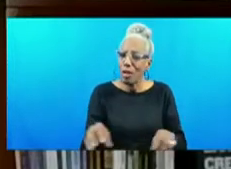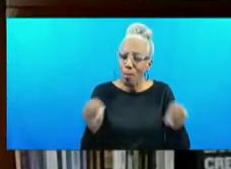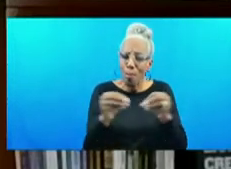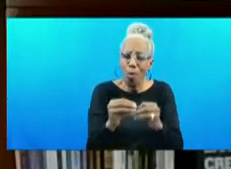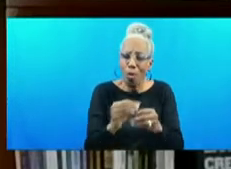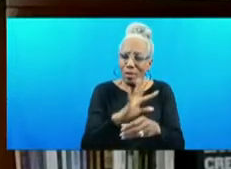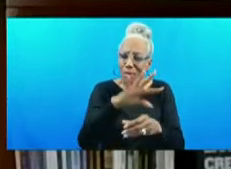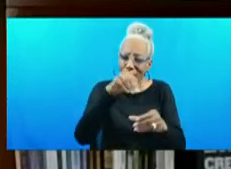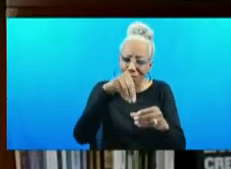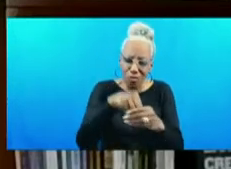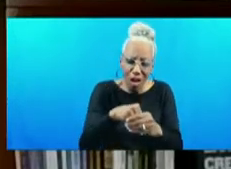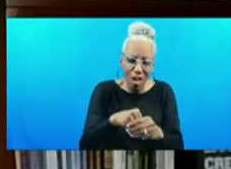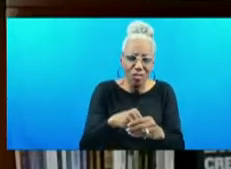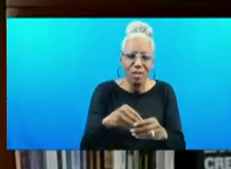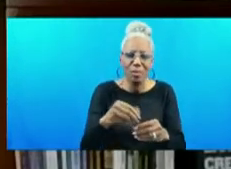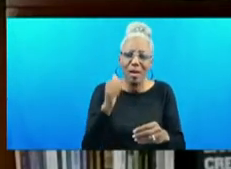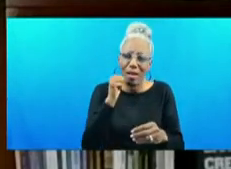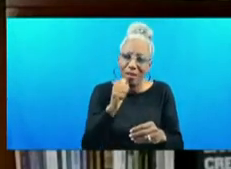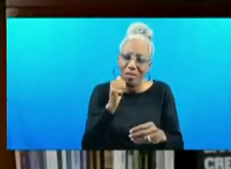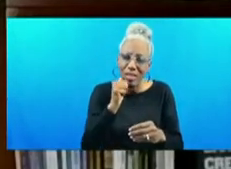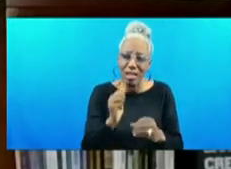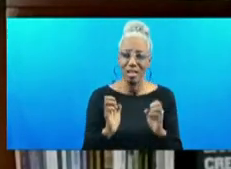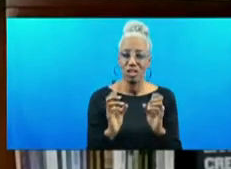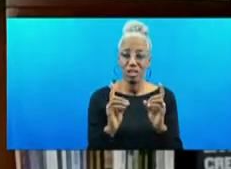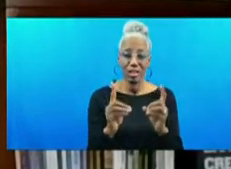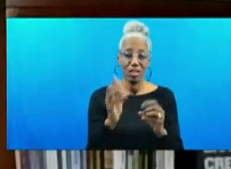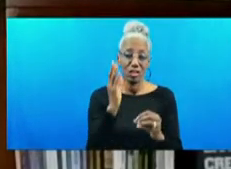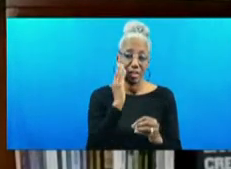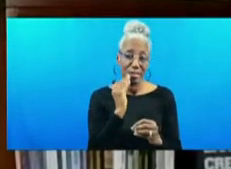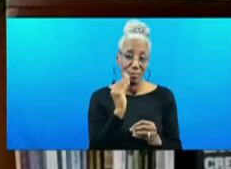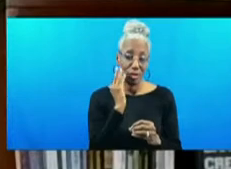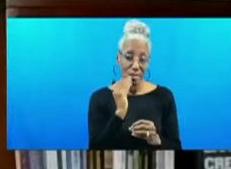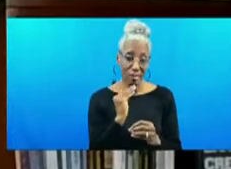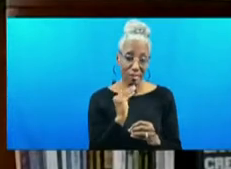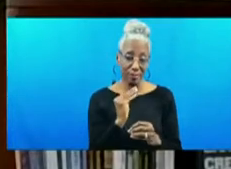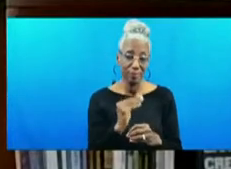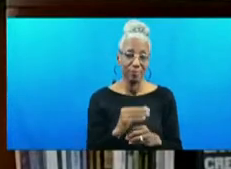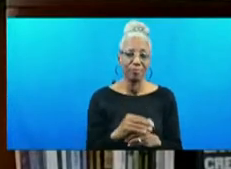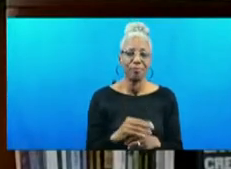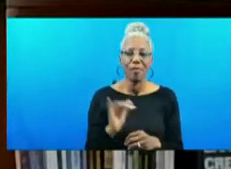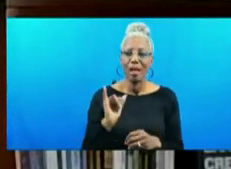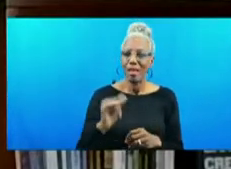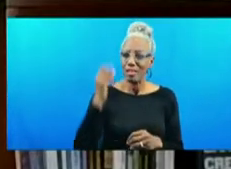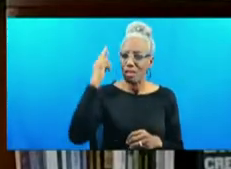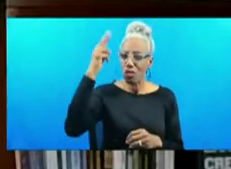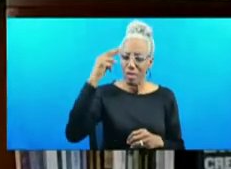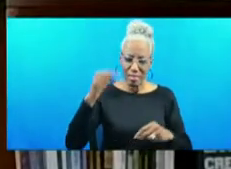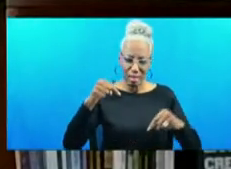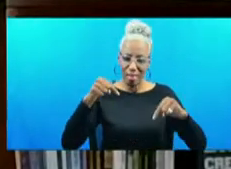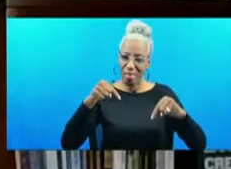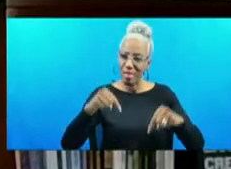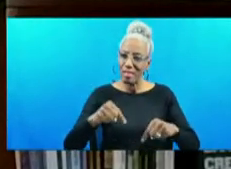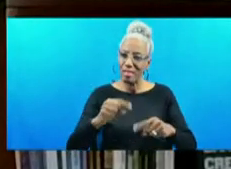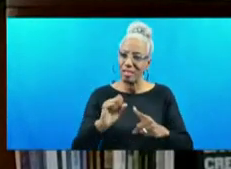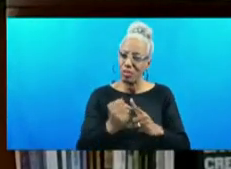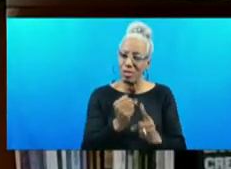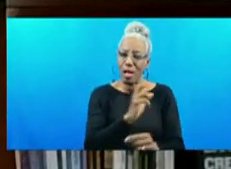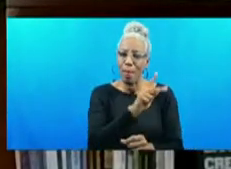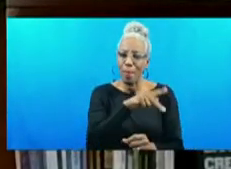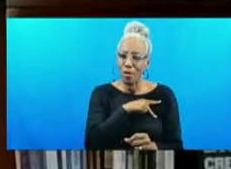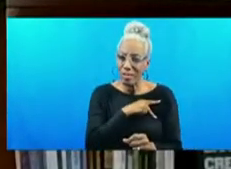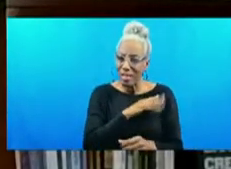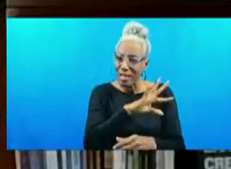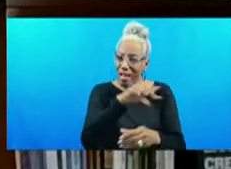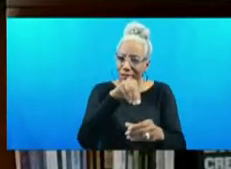and experience as a student. And so that's why this is impersonal to me, because engagement is important. You only have one opportunity